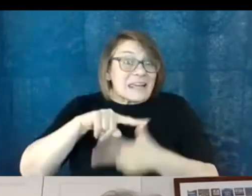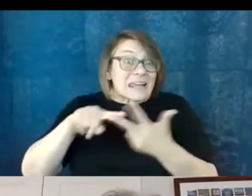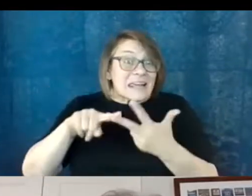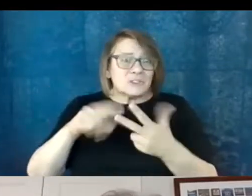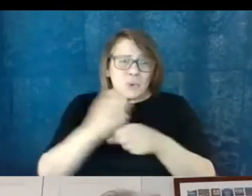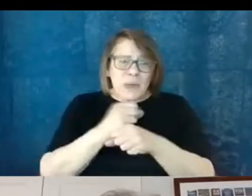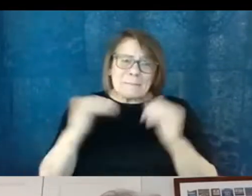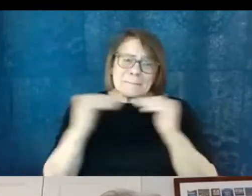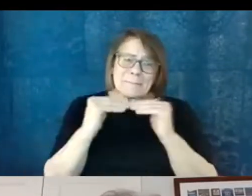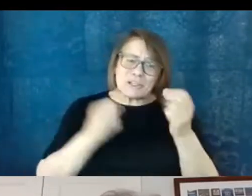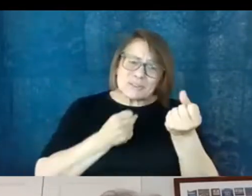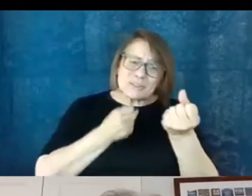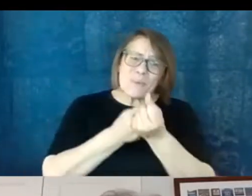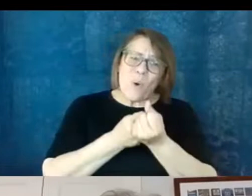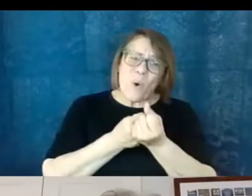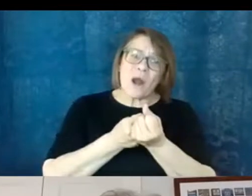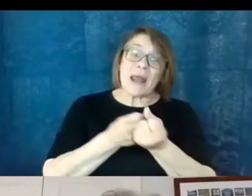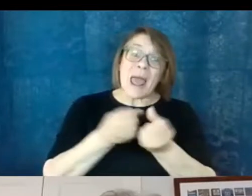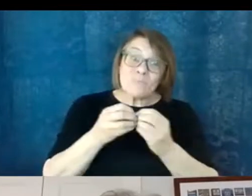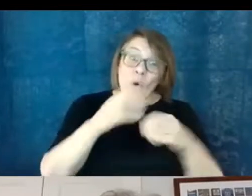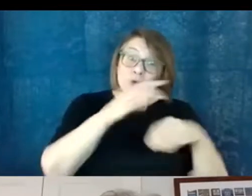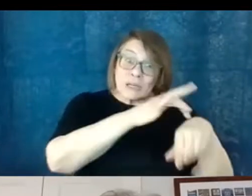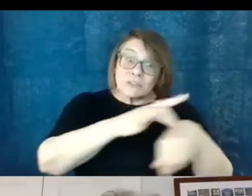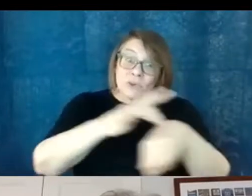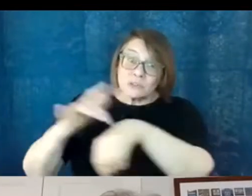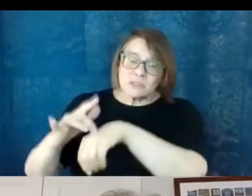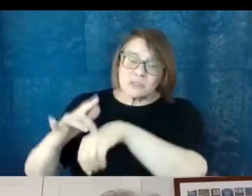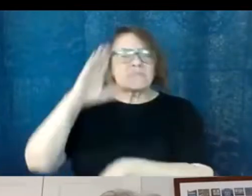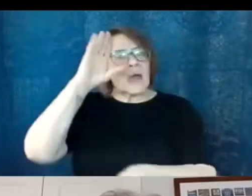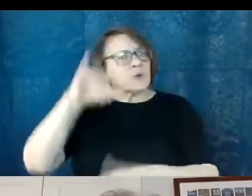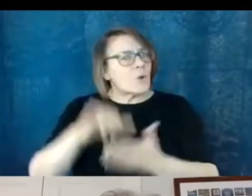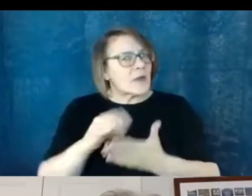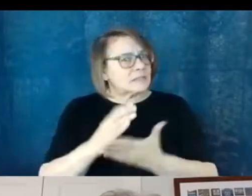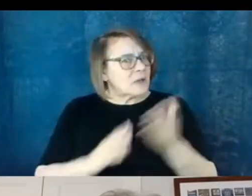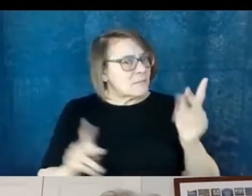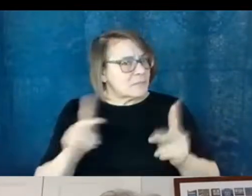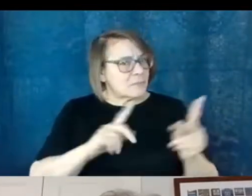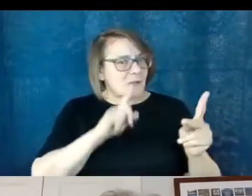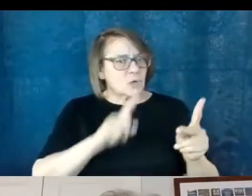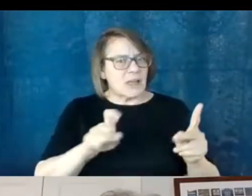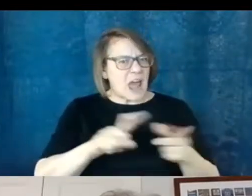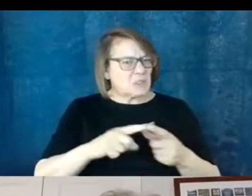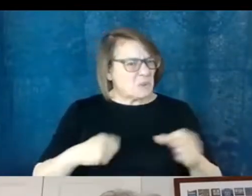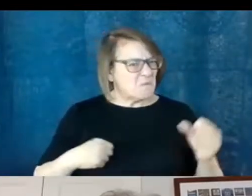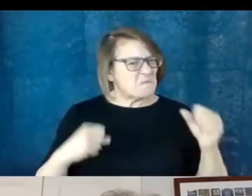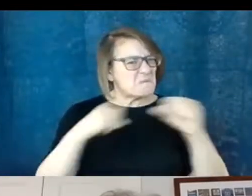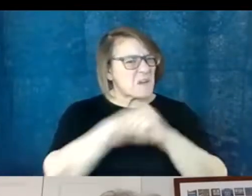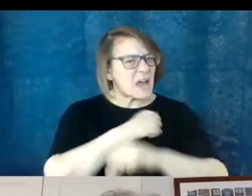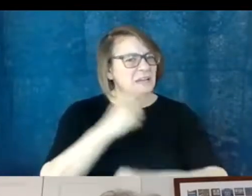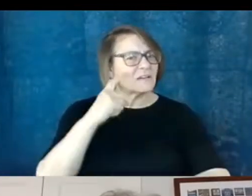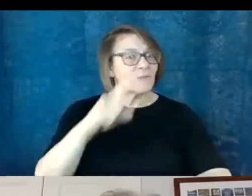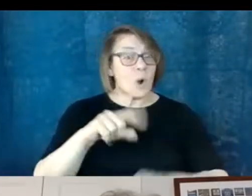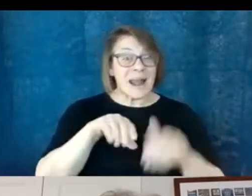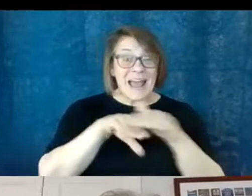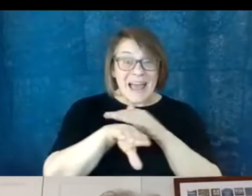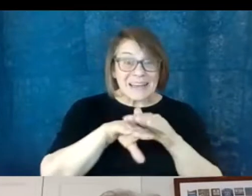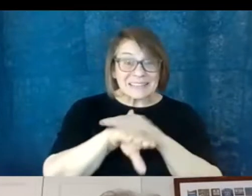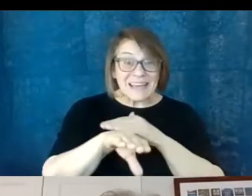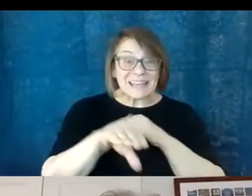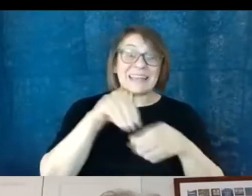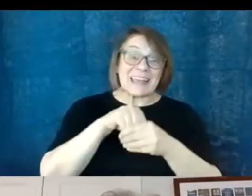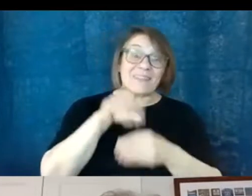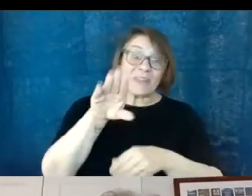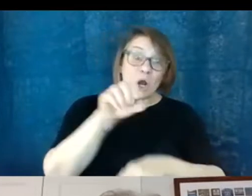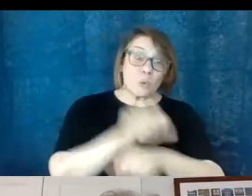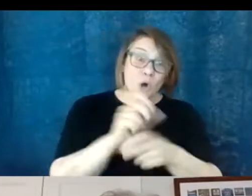support and resources. You know, I know some people have really had to fight for access in the workplace.